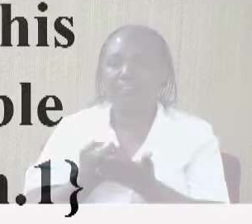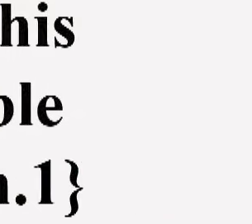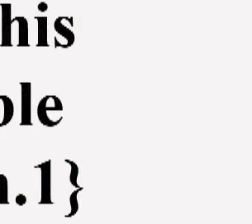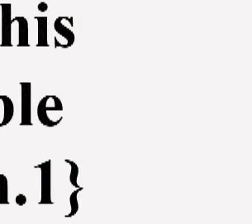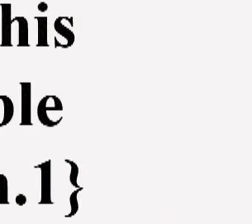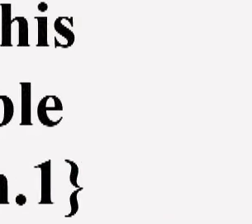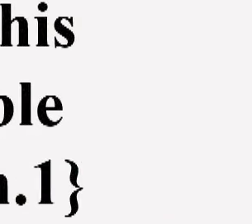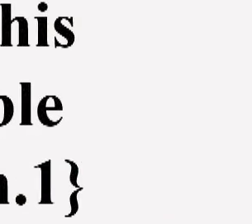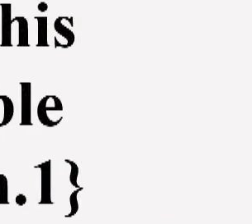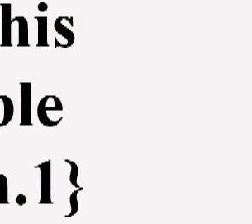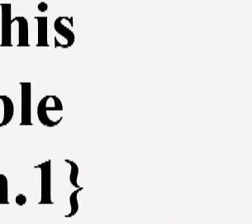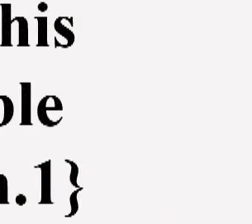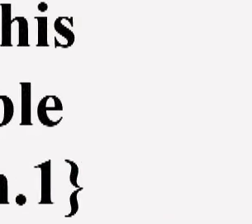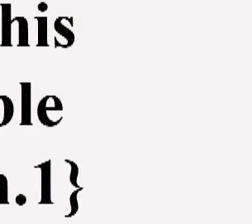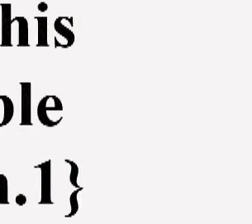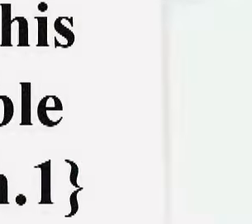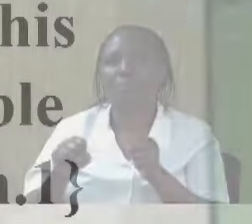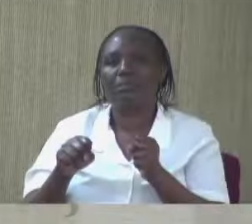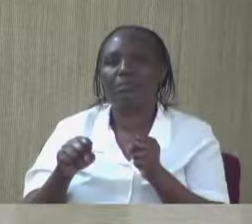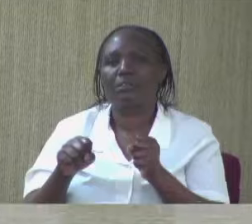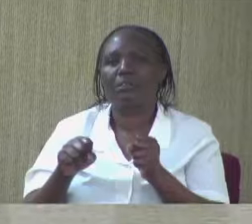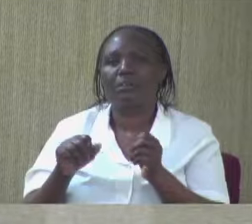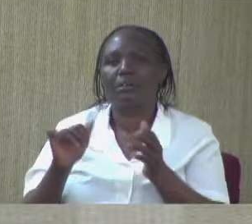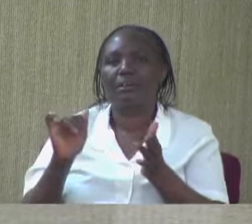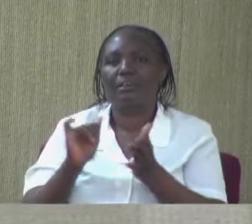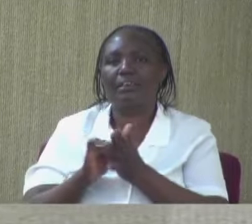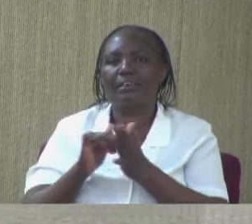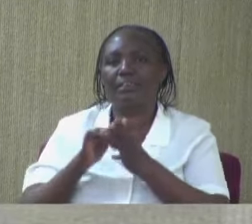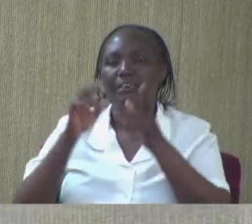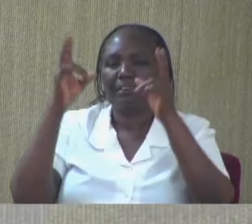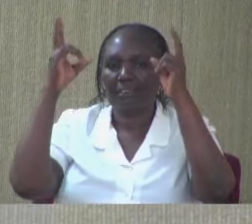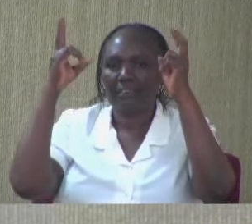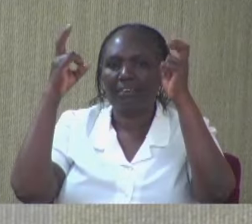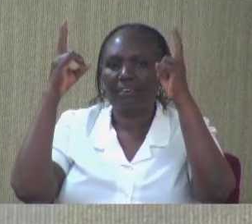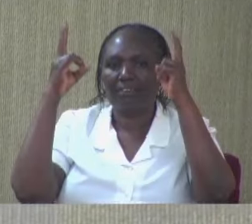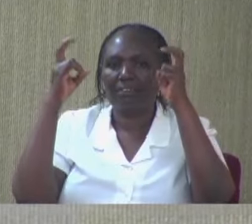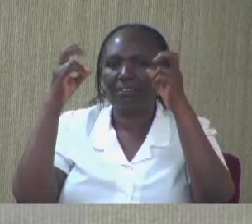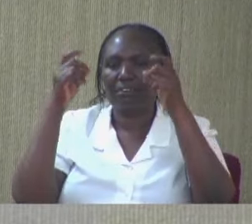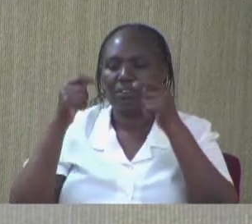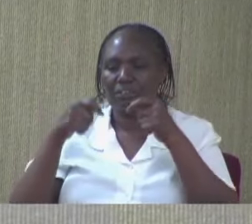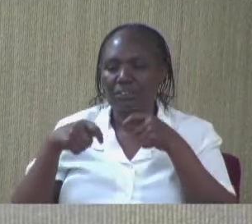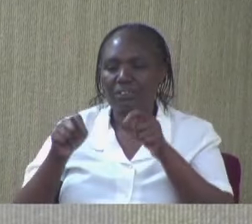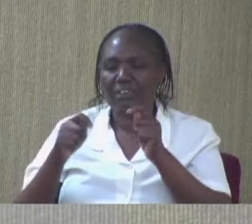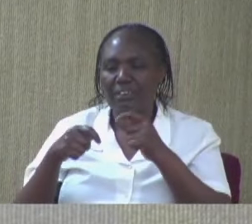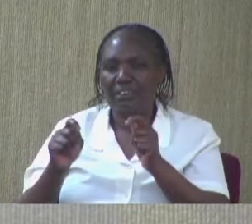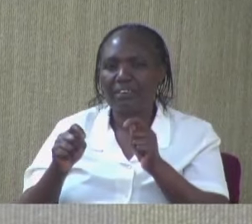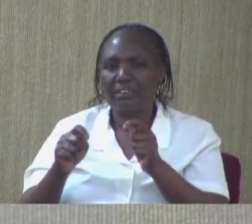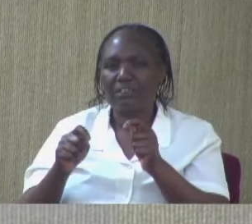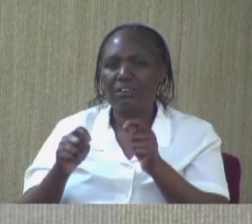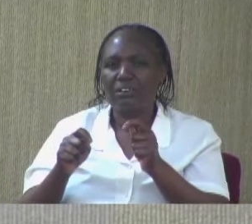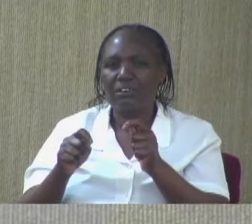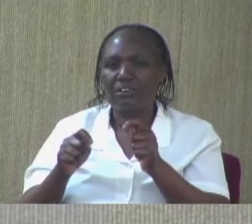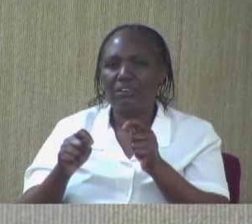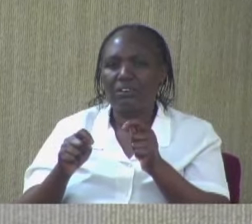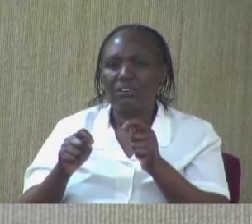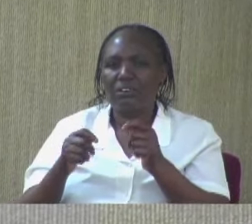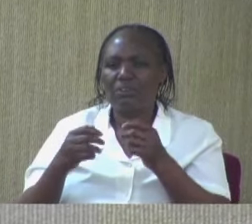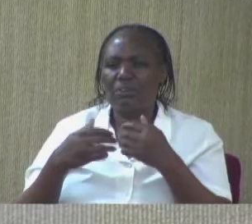Is it possible that the devil attempted to take the life of Ellen